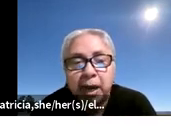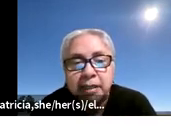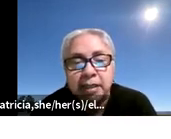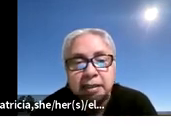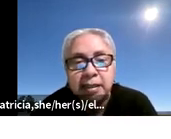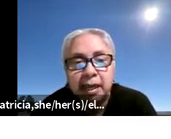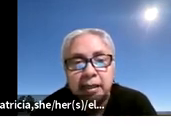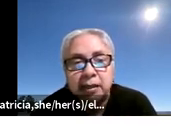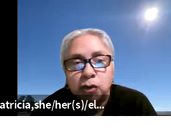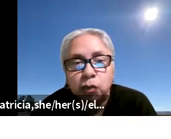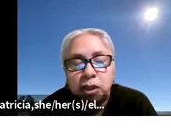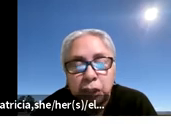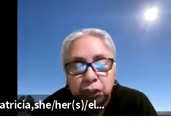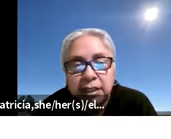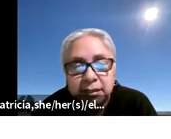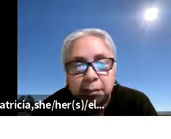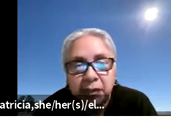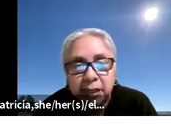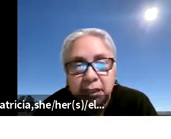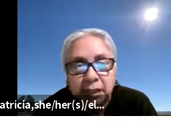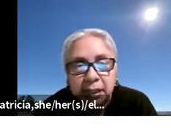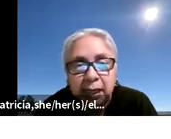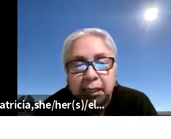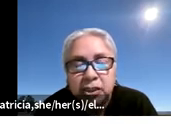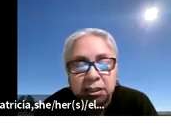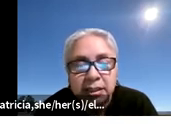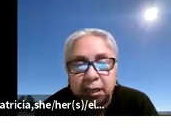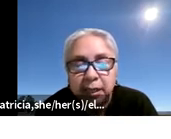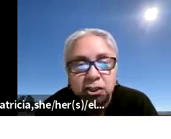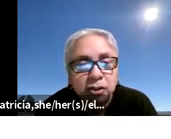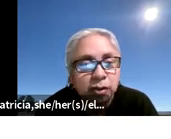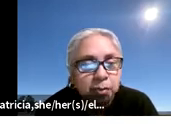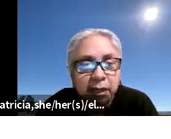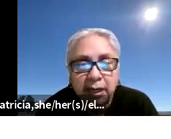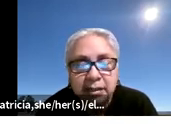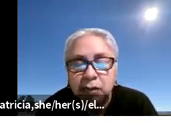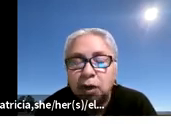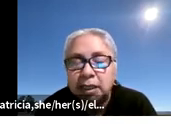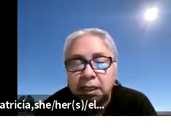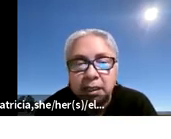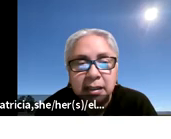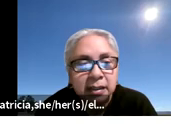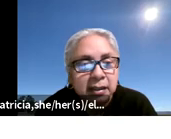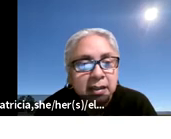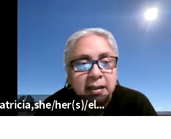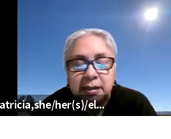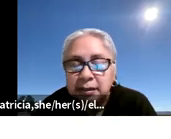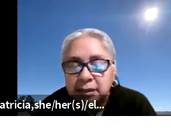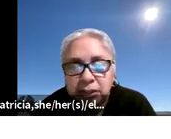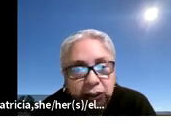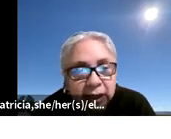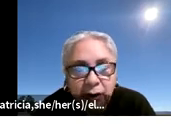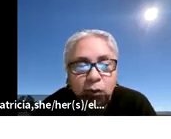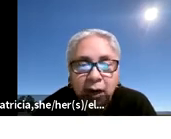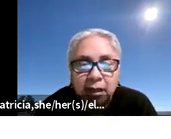to remind us that we're learning something. And just as I mentioned with my grandson, Joaquin,